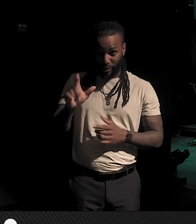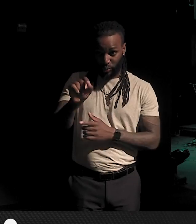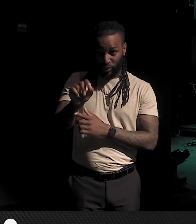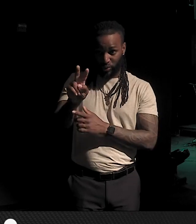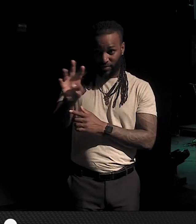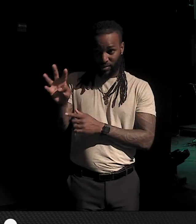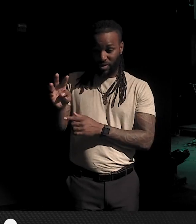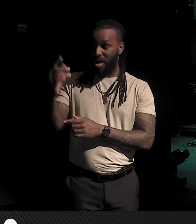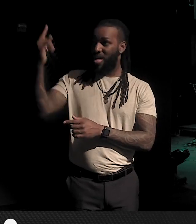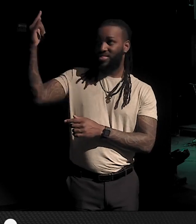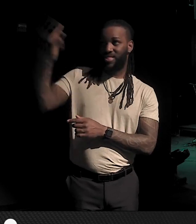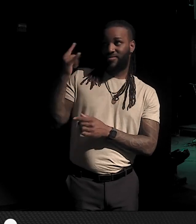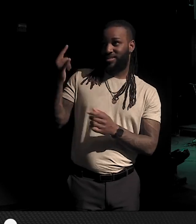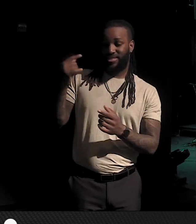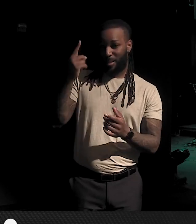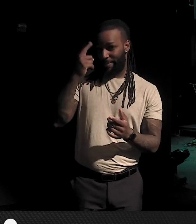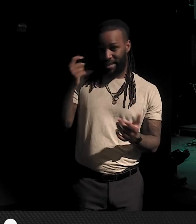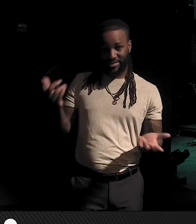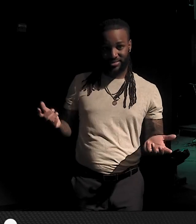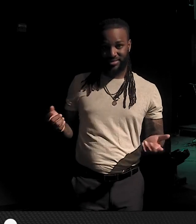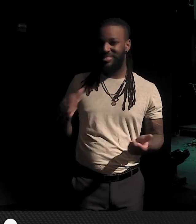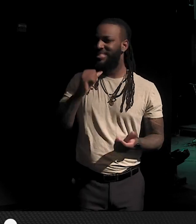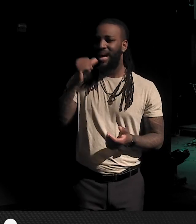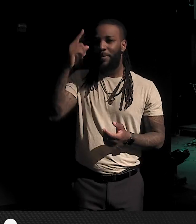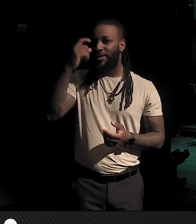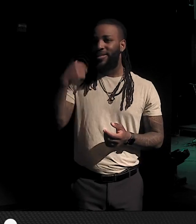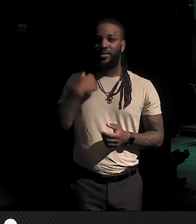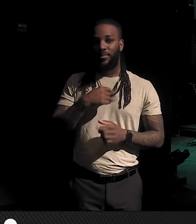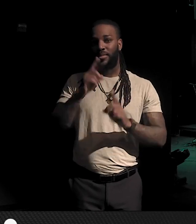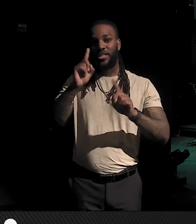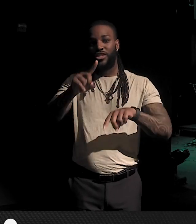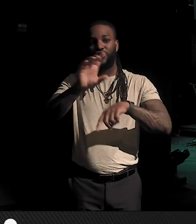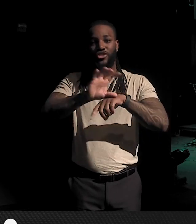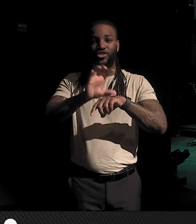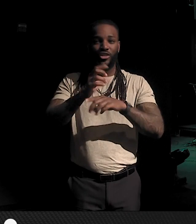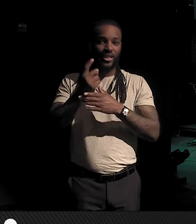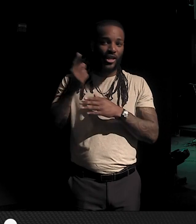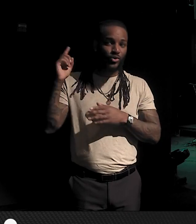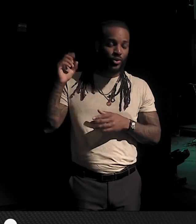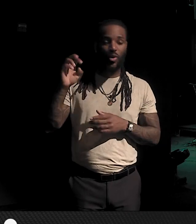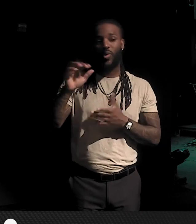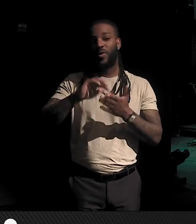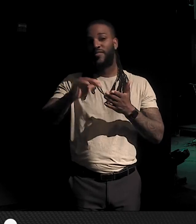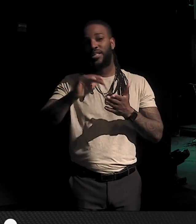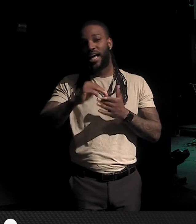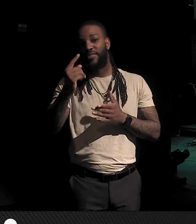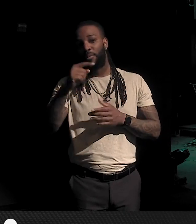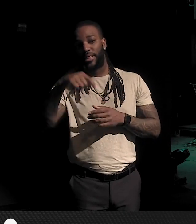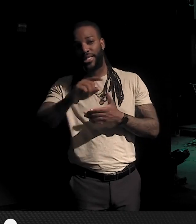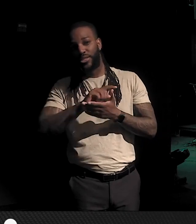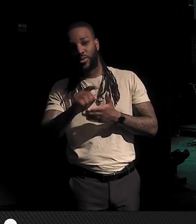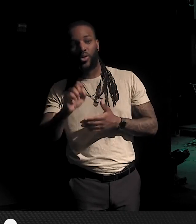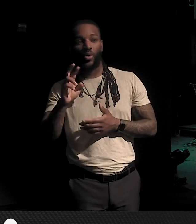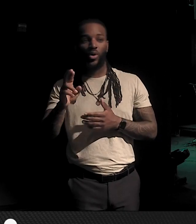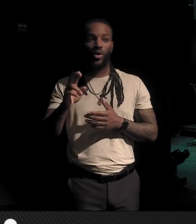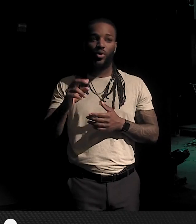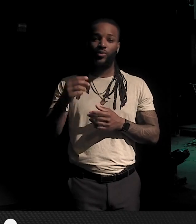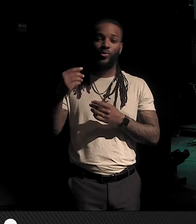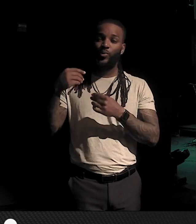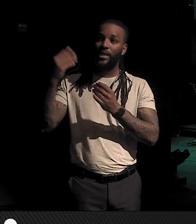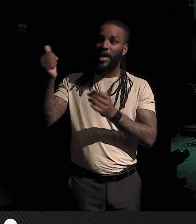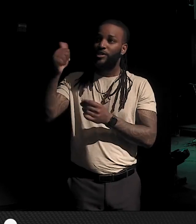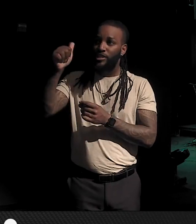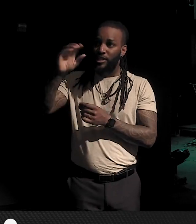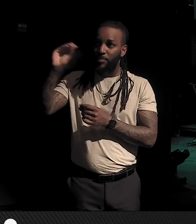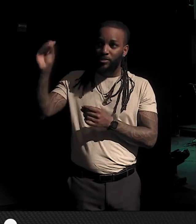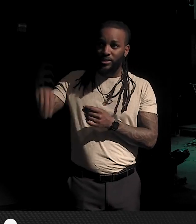us just because he loves us. Not because of we attended church last week or we forgave someone this week or we gave our 10% this